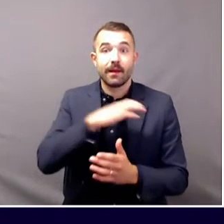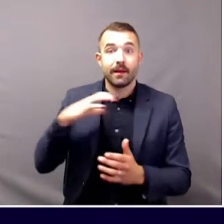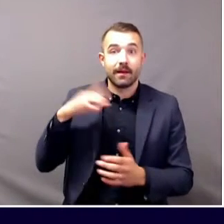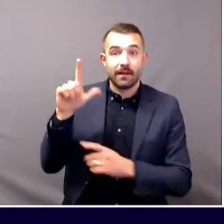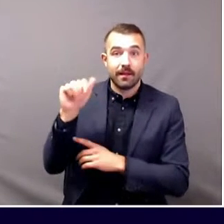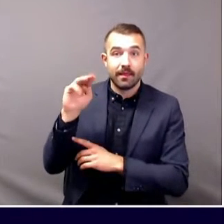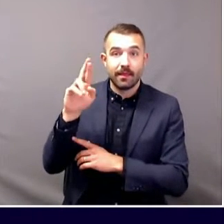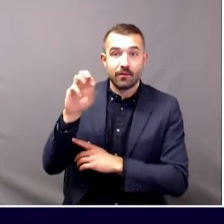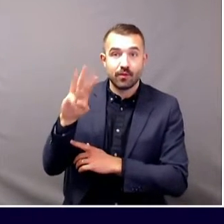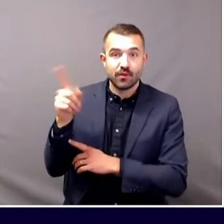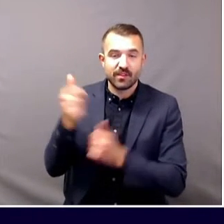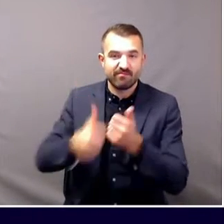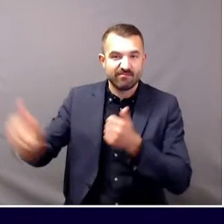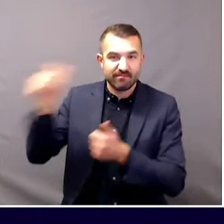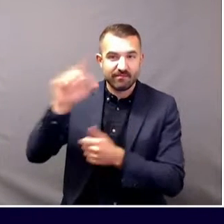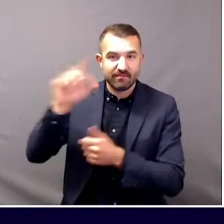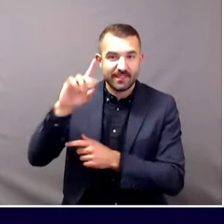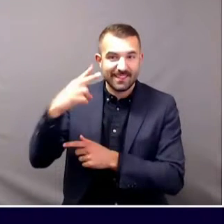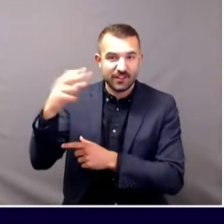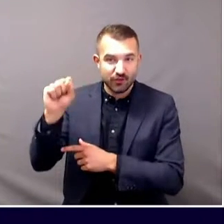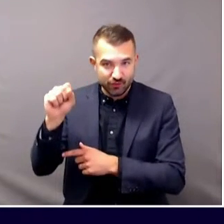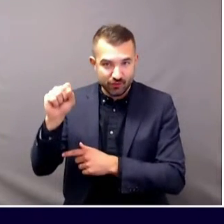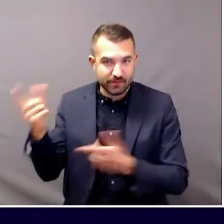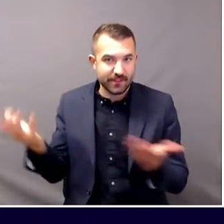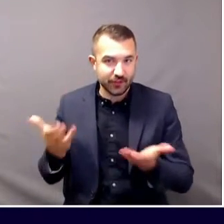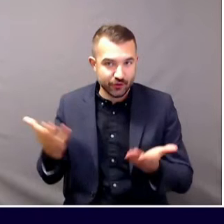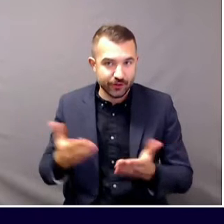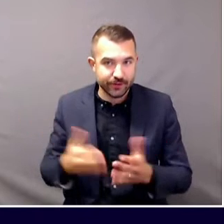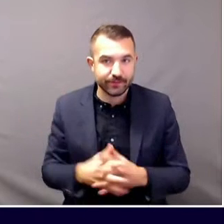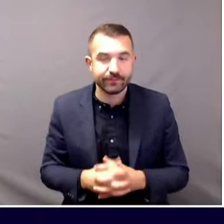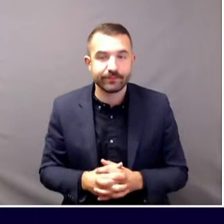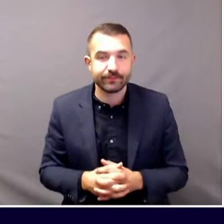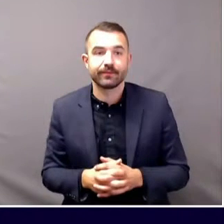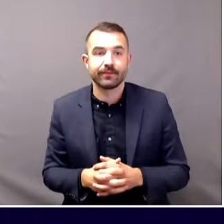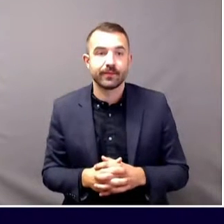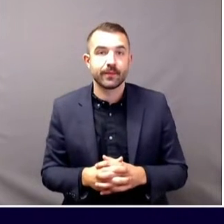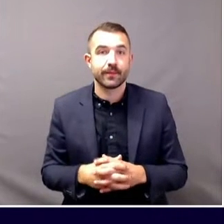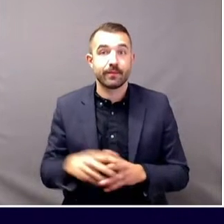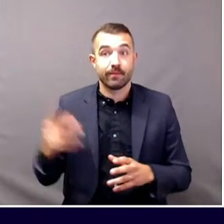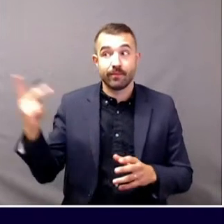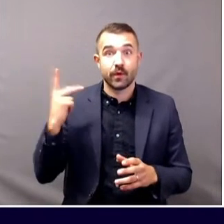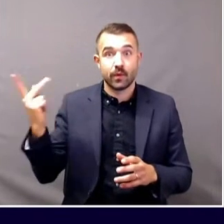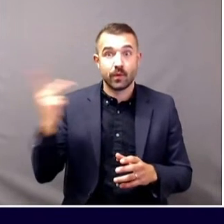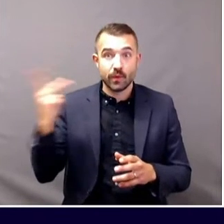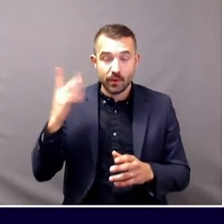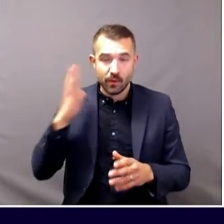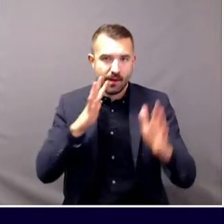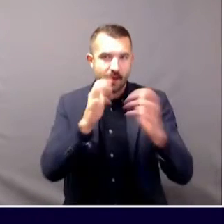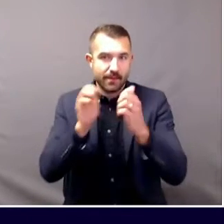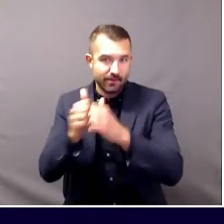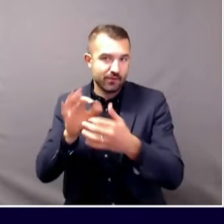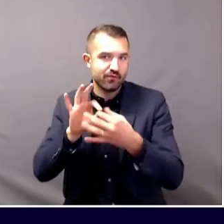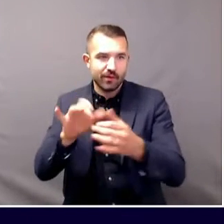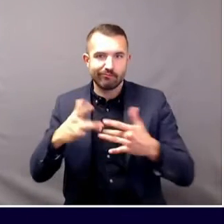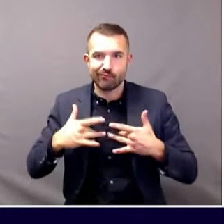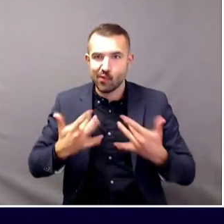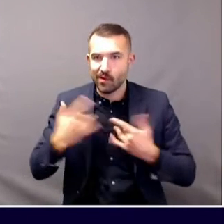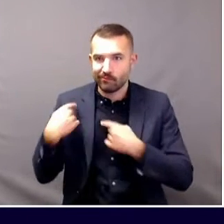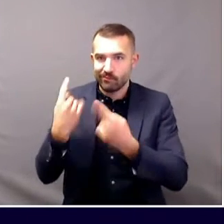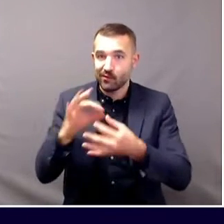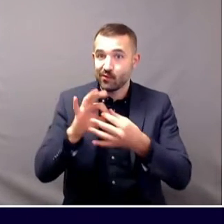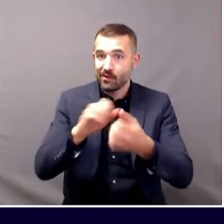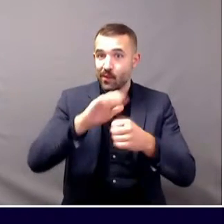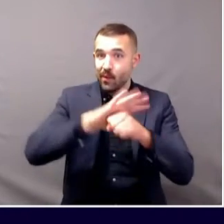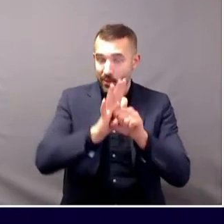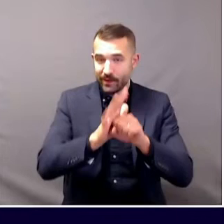from Maine's Department of Health and Human Services. Commissioner Lambrou and I are here today to provide everyone an update on where we are